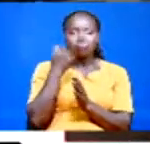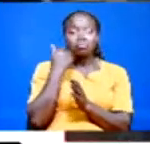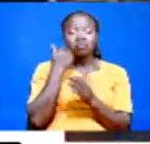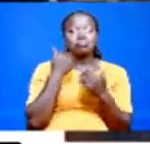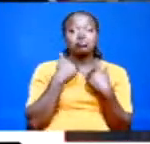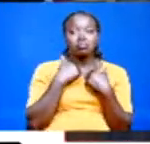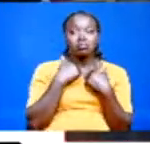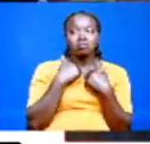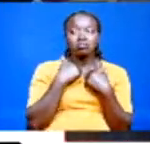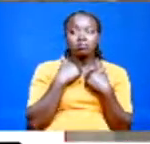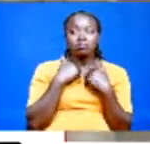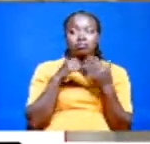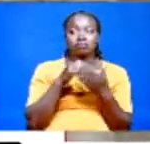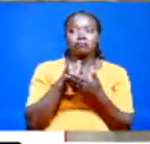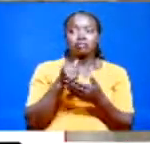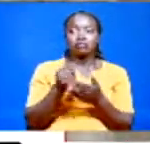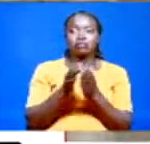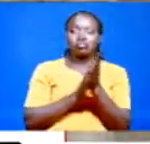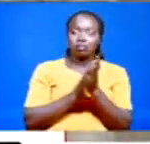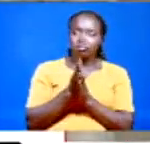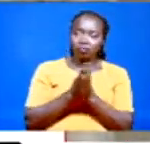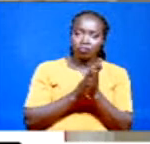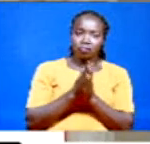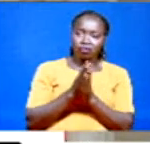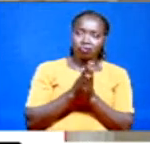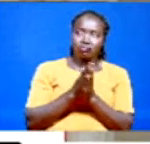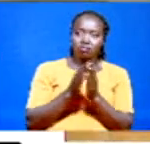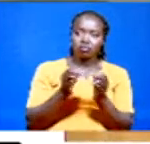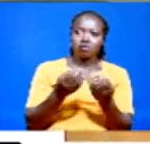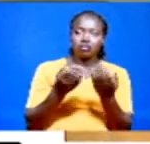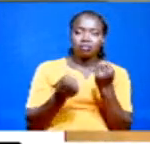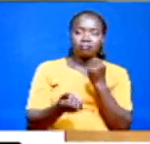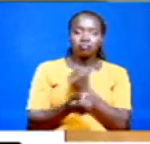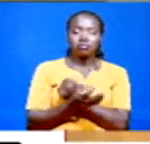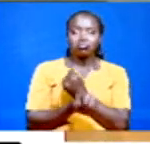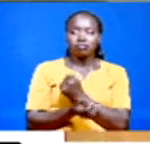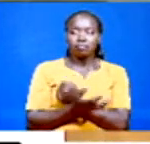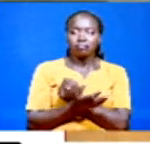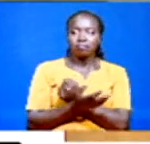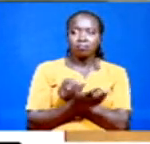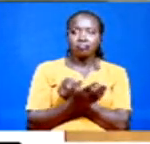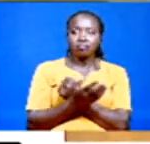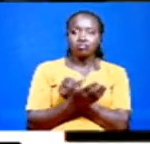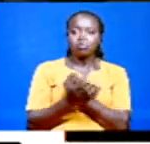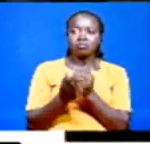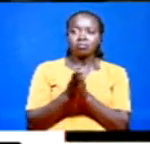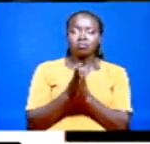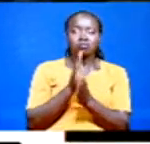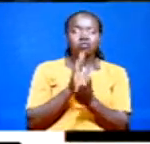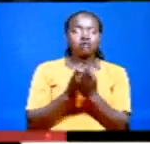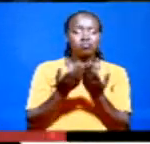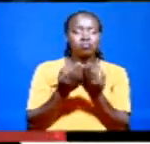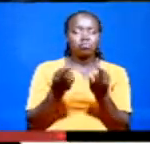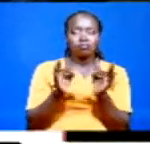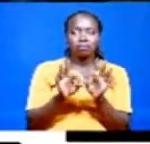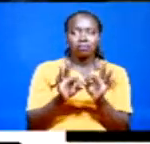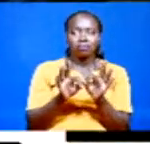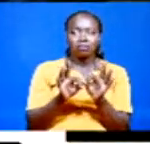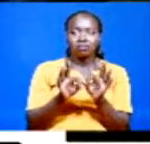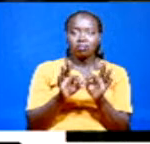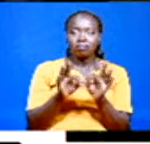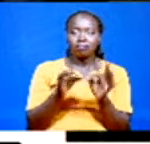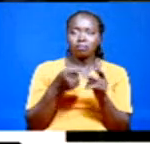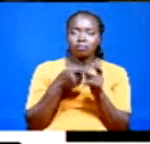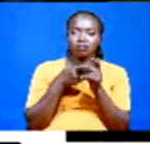ambaye anasema ilimpa motisha wa kutoa ushauri na mawaidha kwa wagonjwa bila malipo. And it's so rewarding